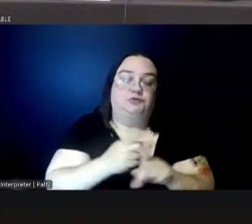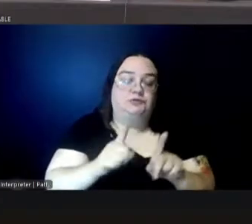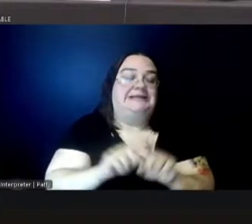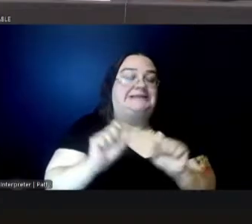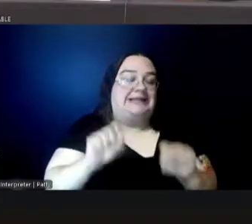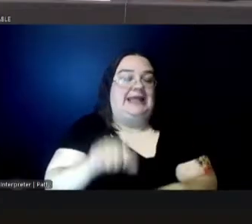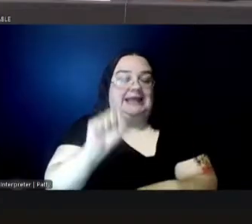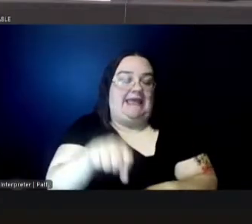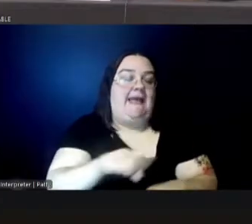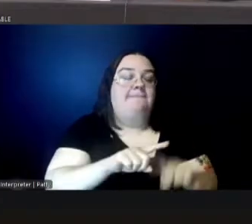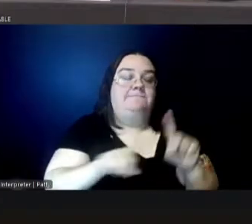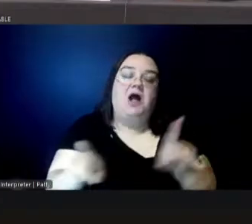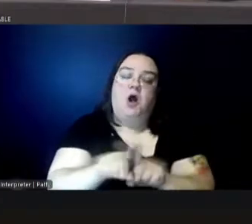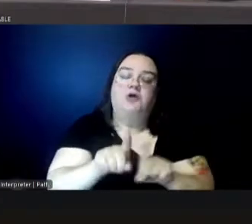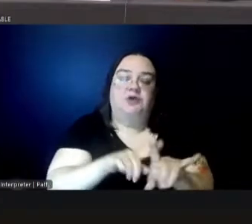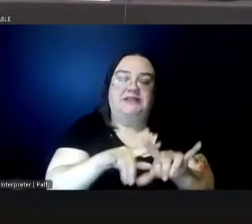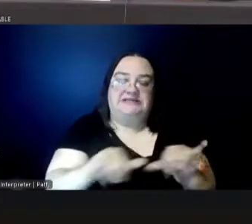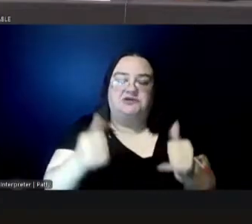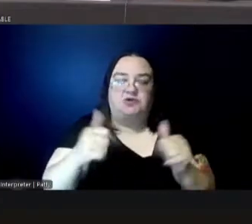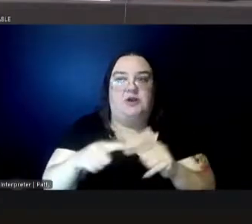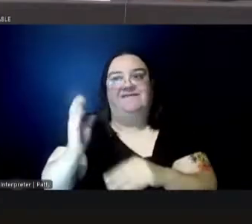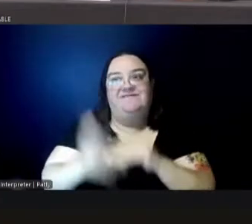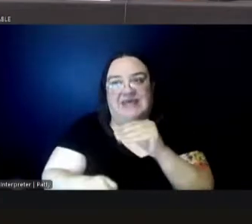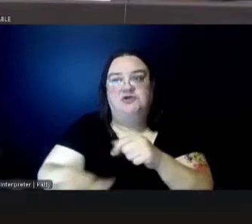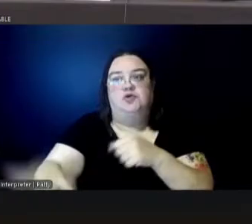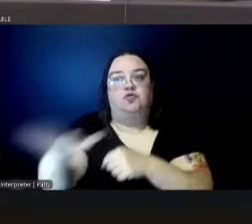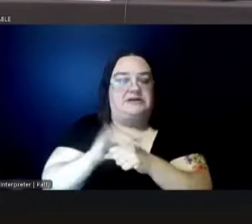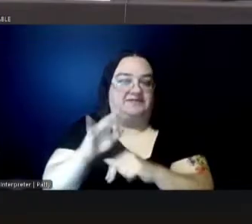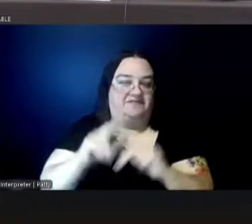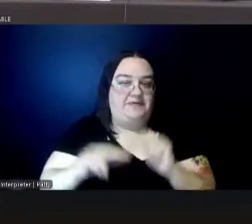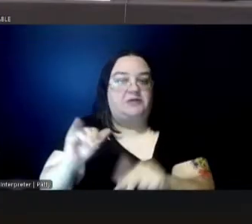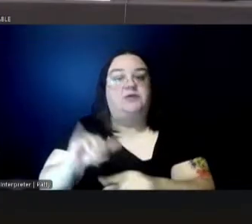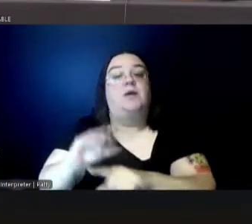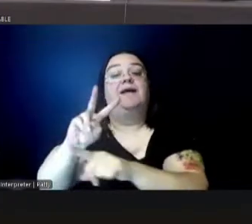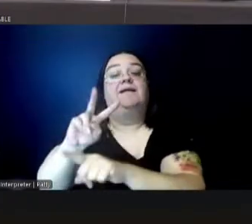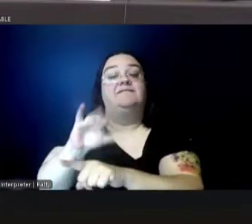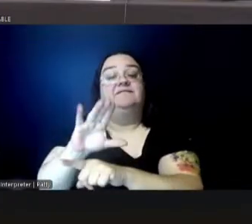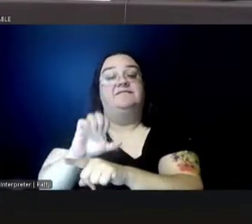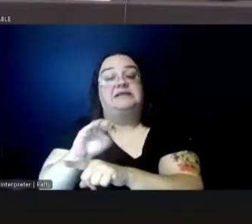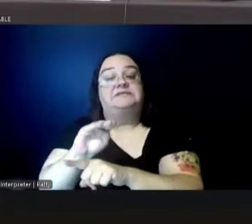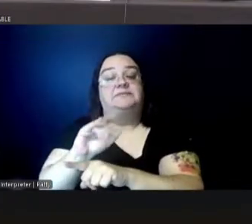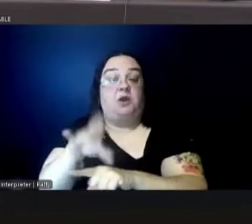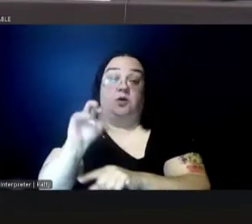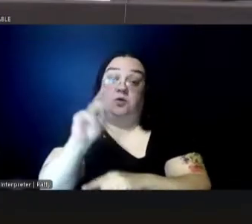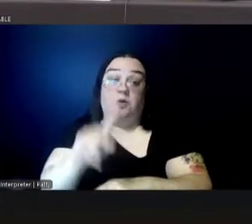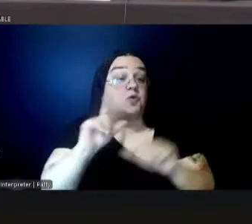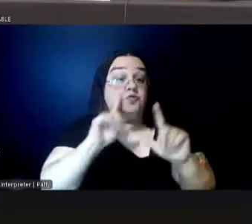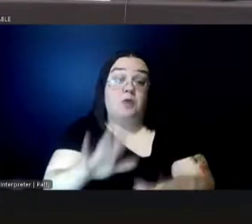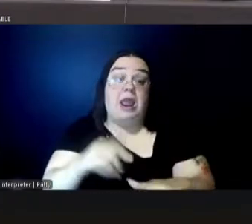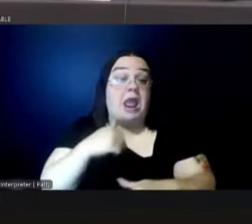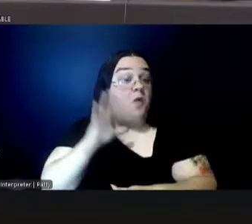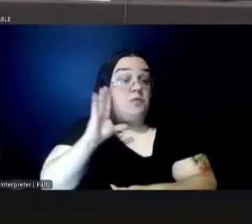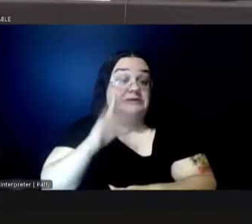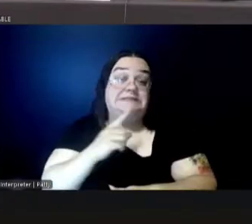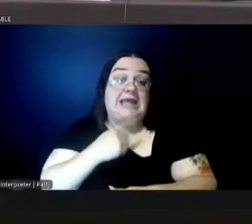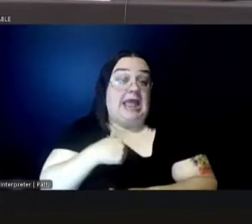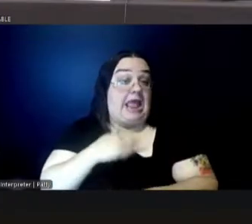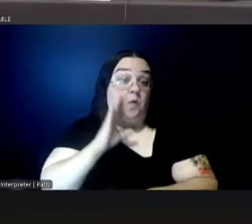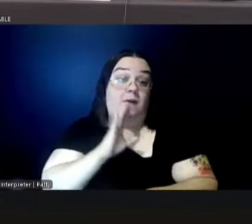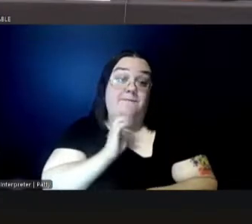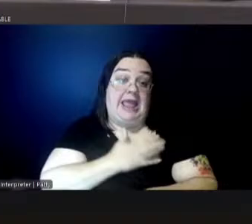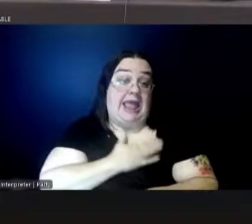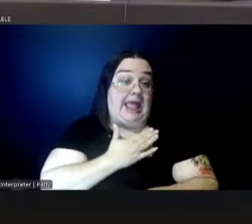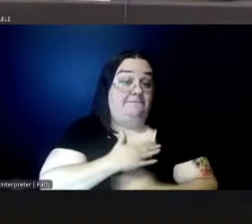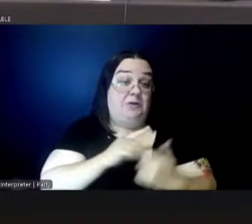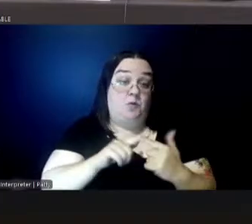working towards getting the rest of the building finished. Great. I would even say that I would be happy to continue to have